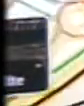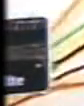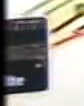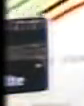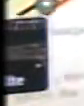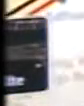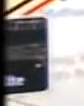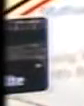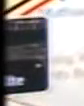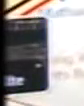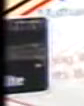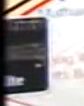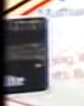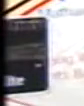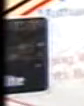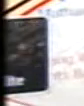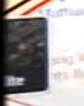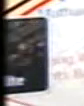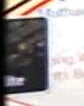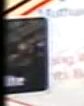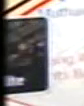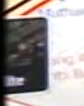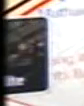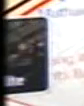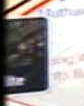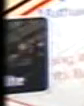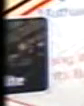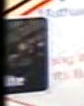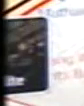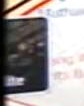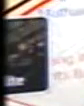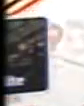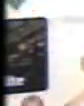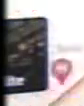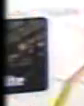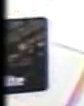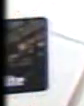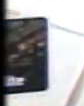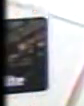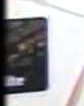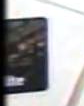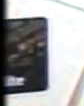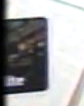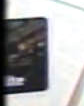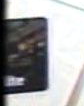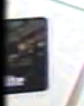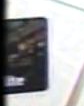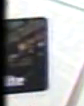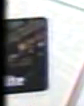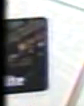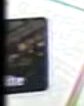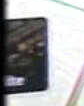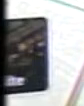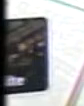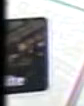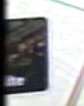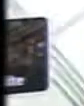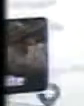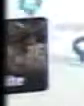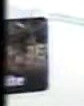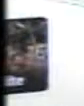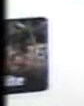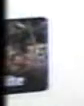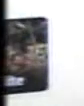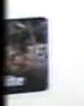through next to Muthaiga, still not moving at all, at a standstill on some sections. They're moving at a very, very slow pace.